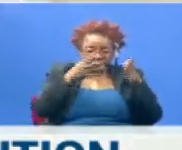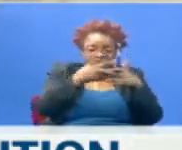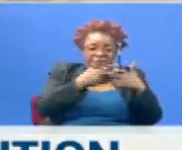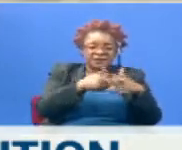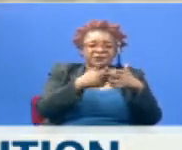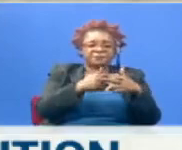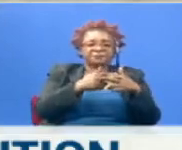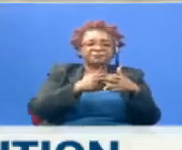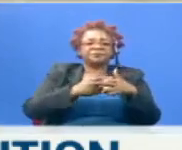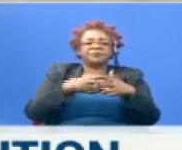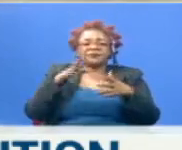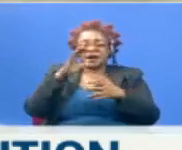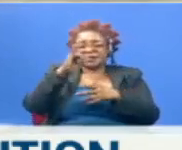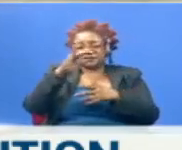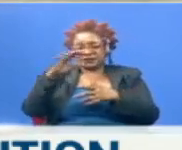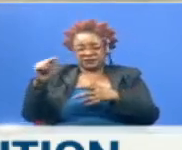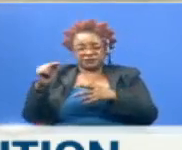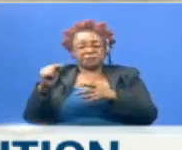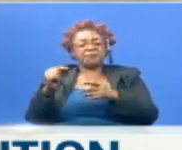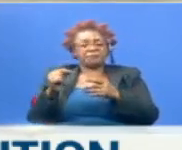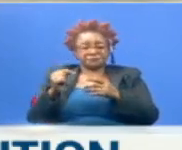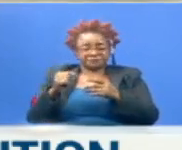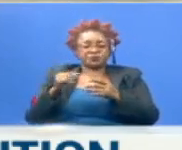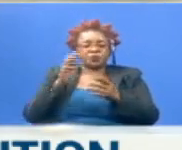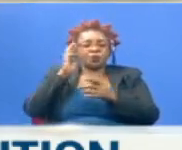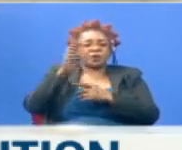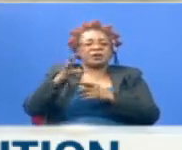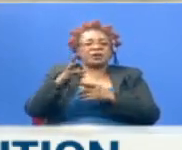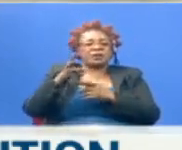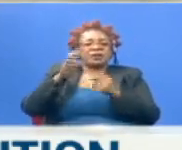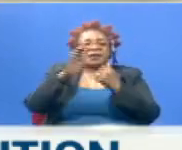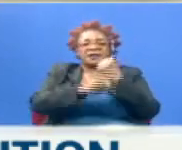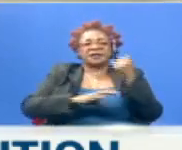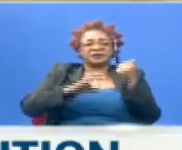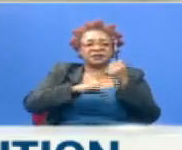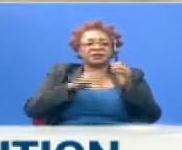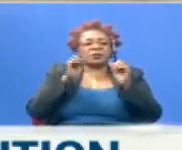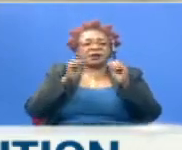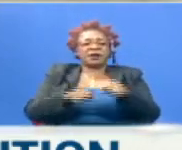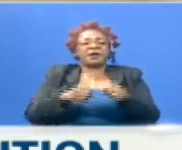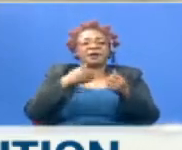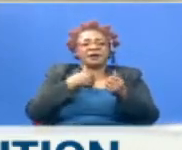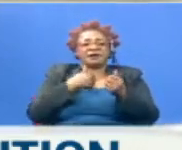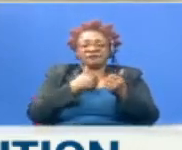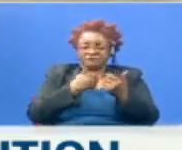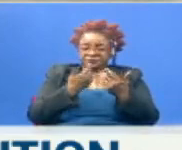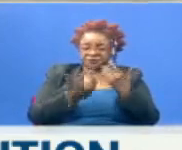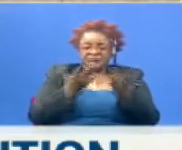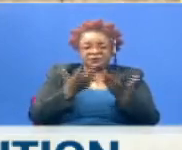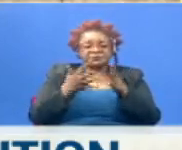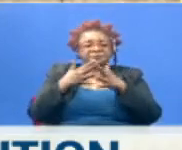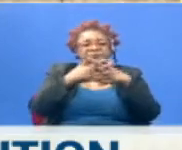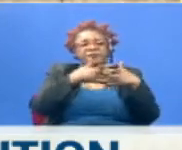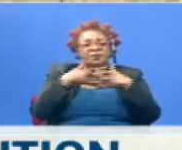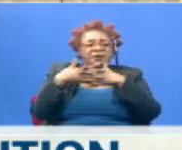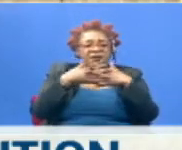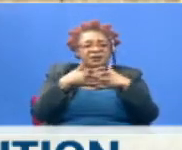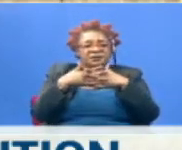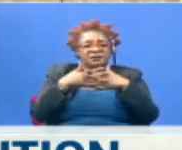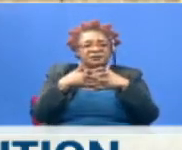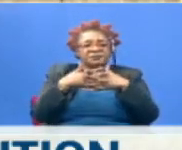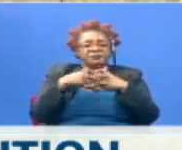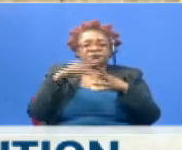I'm still working on it. So these countries, zimeanza kuunda like United States of America,